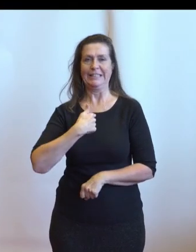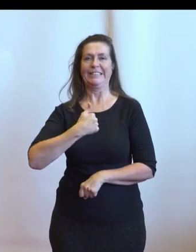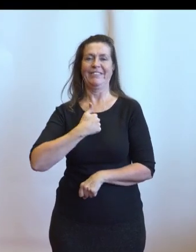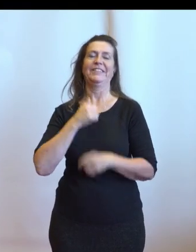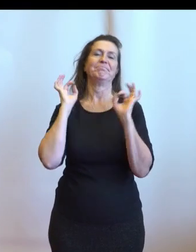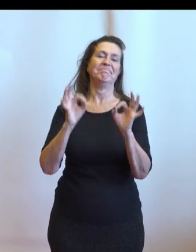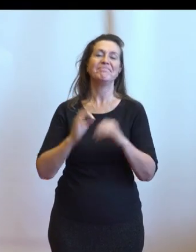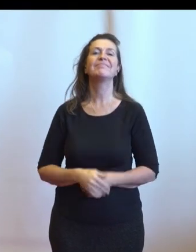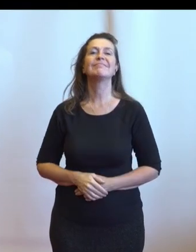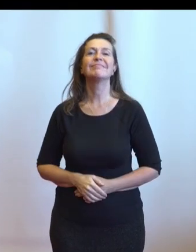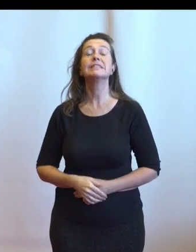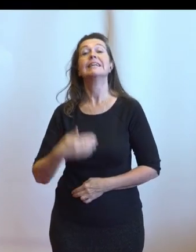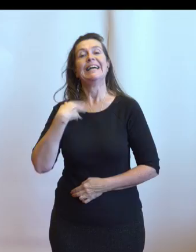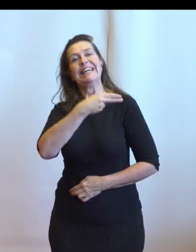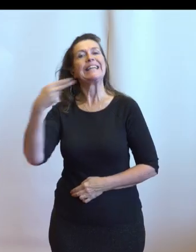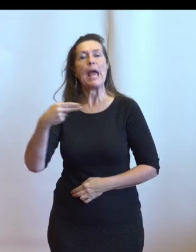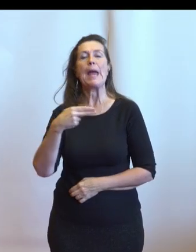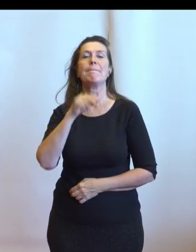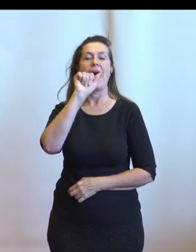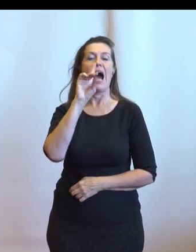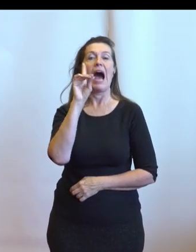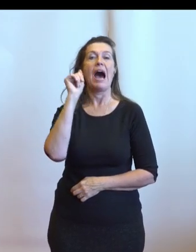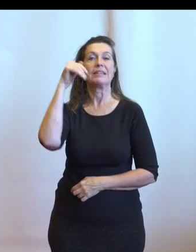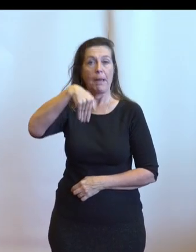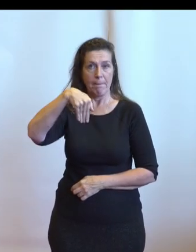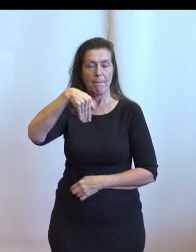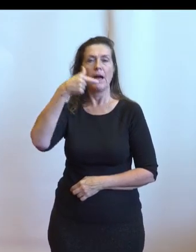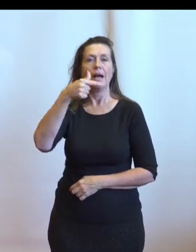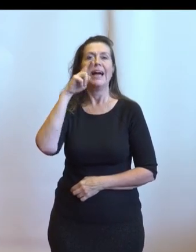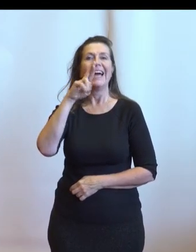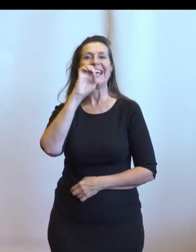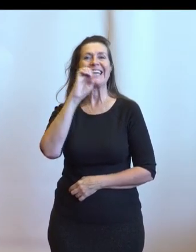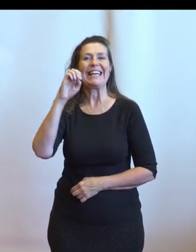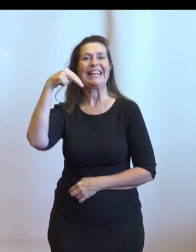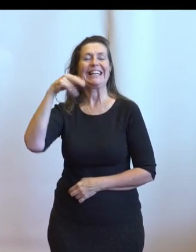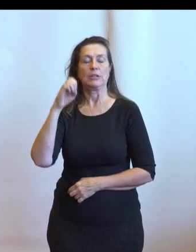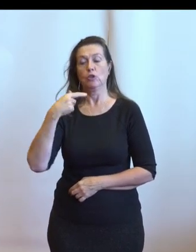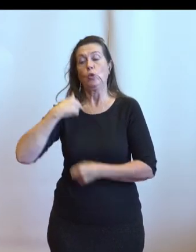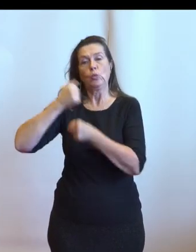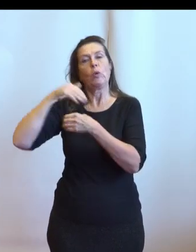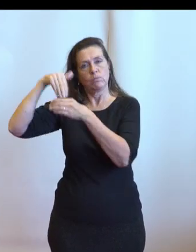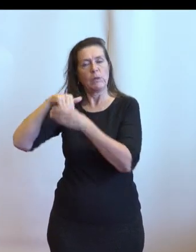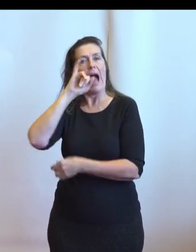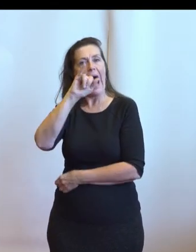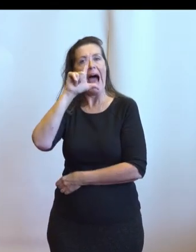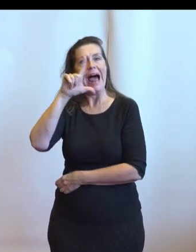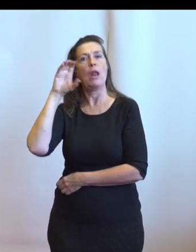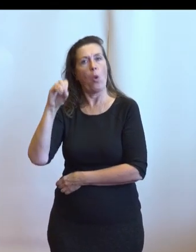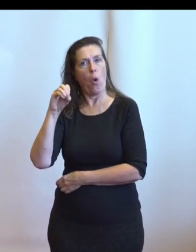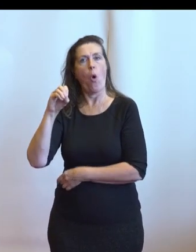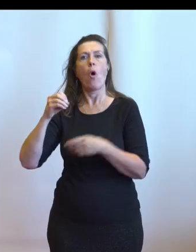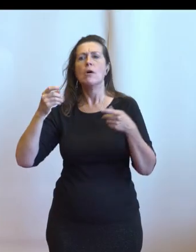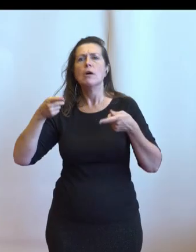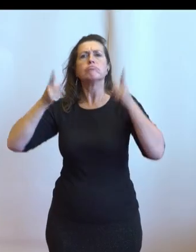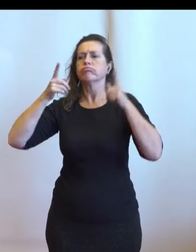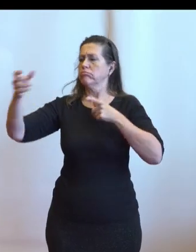morning, everybody. My name is Adam Greene. I'm with the ILO Bureau for Employers Activities, and my role this morning is very simply